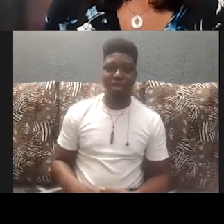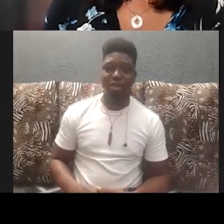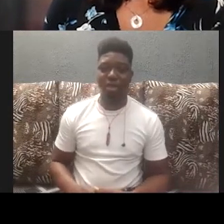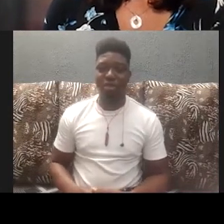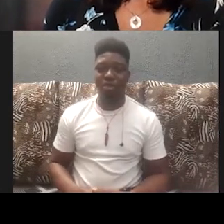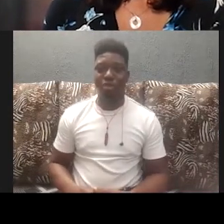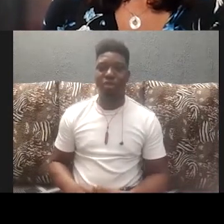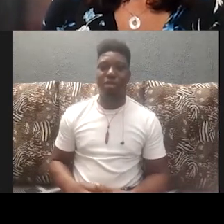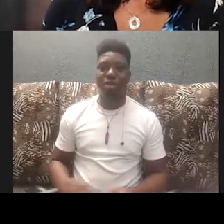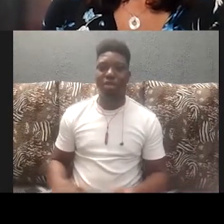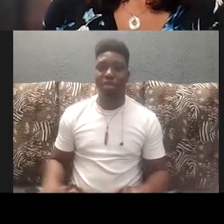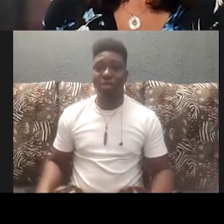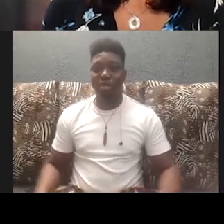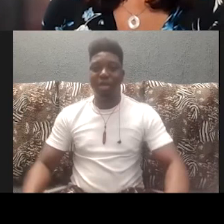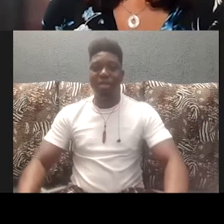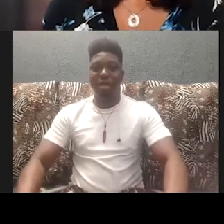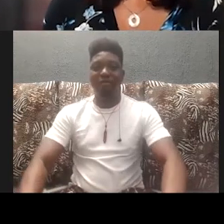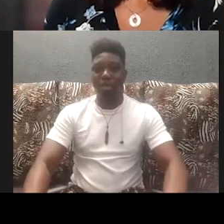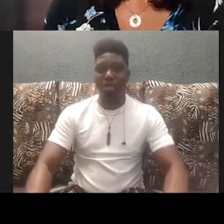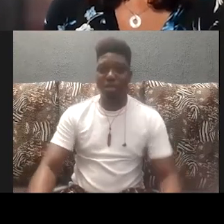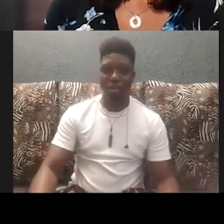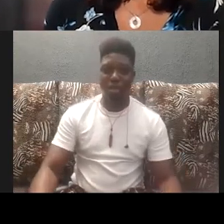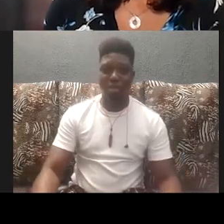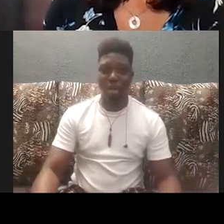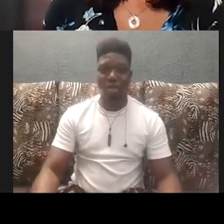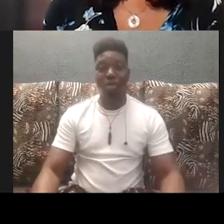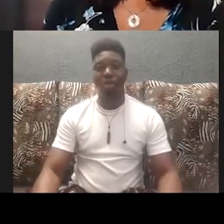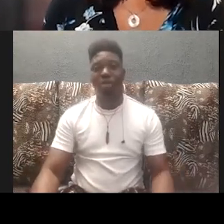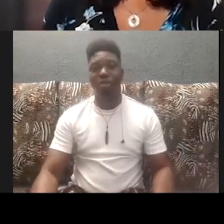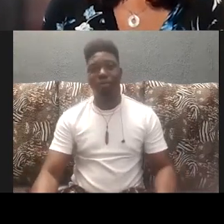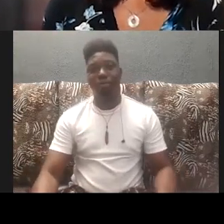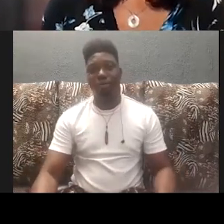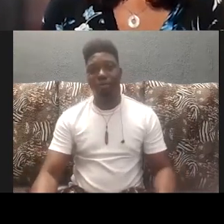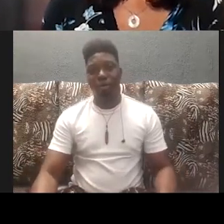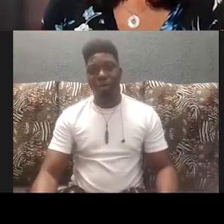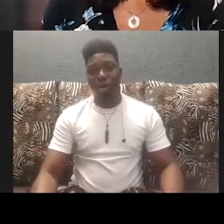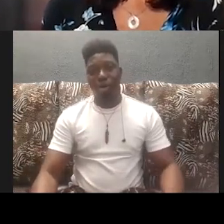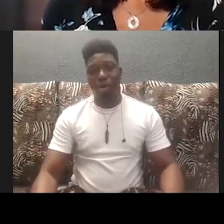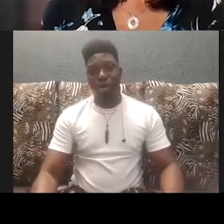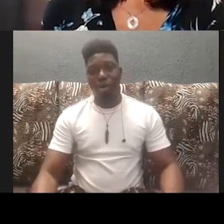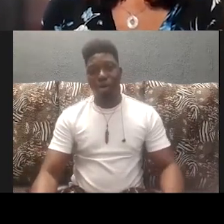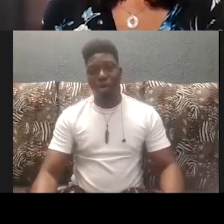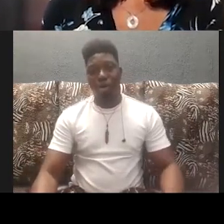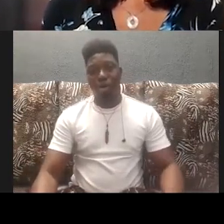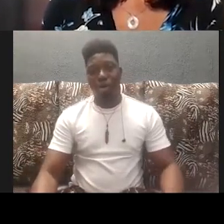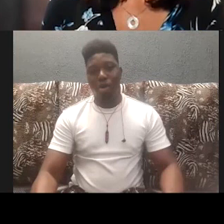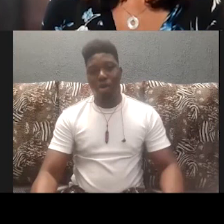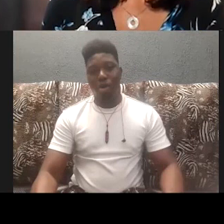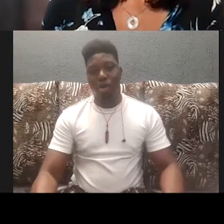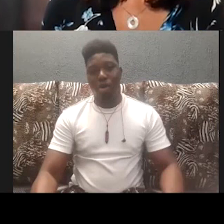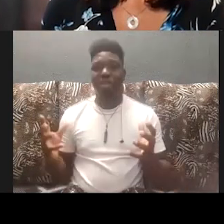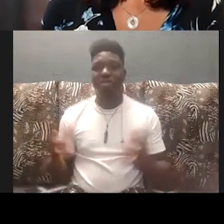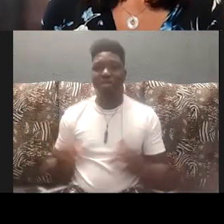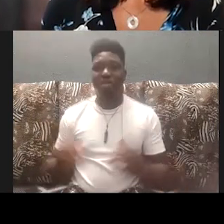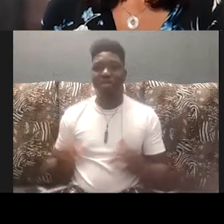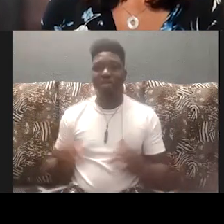special education and also a disability rights advocate in my community. All right, just to contribute a little to